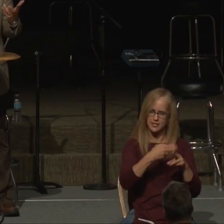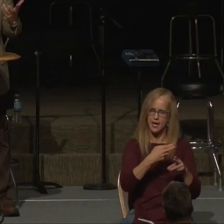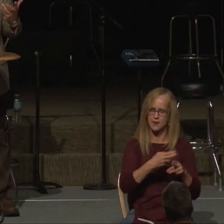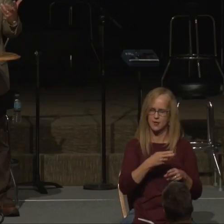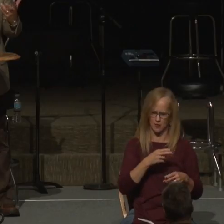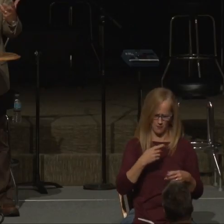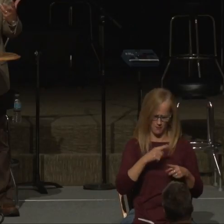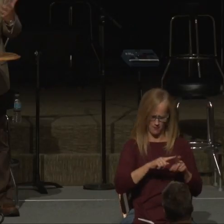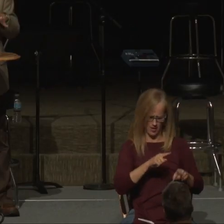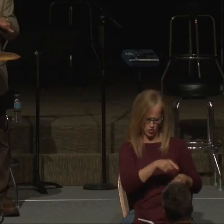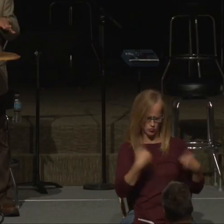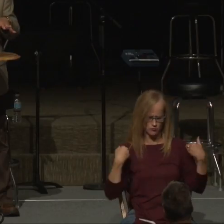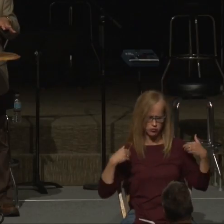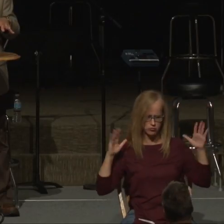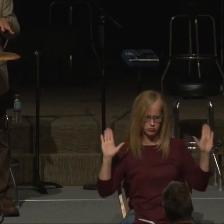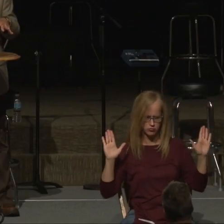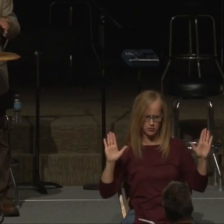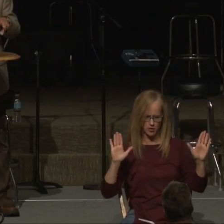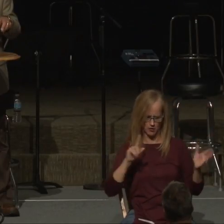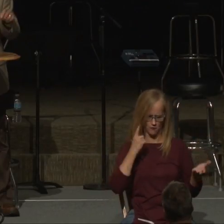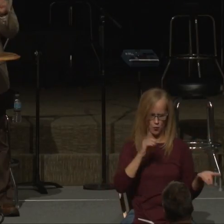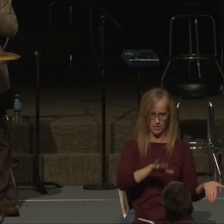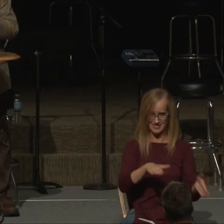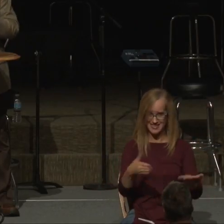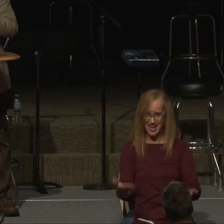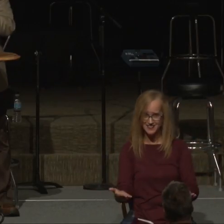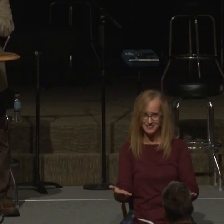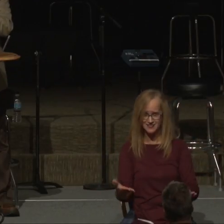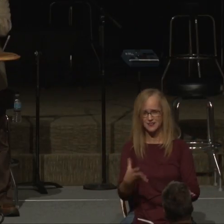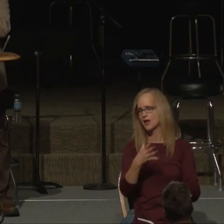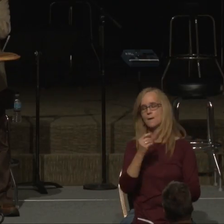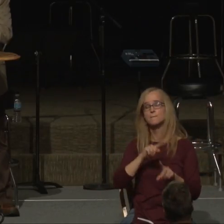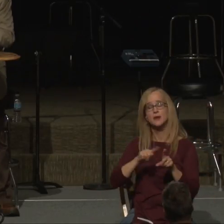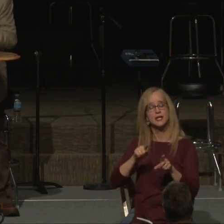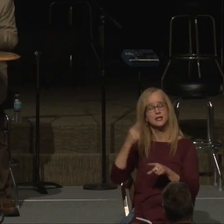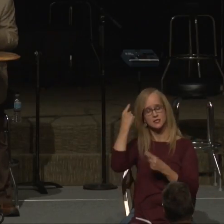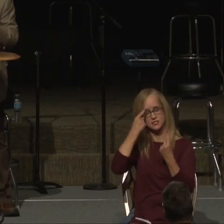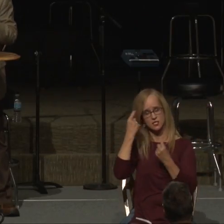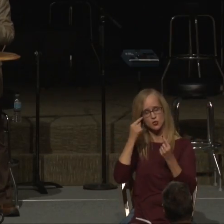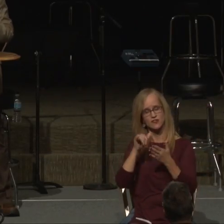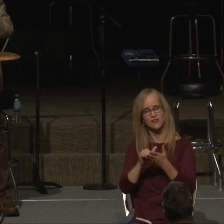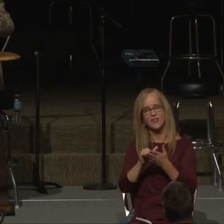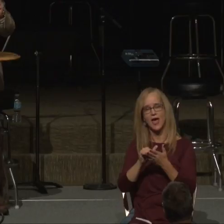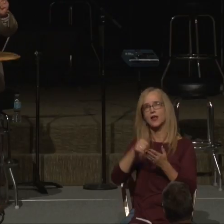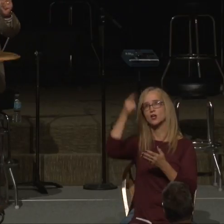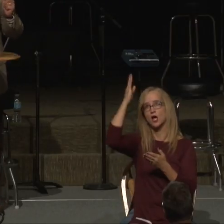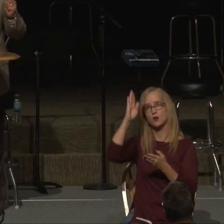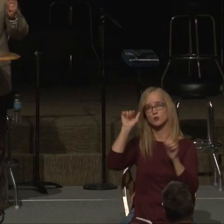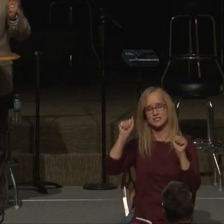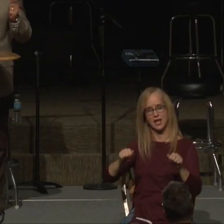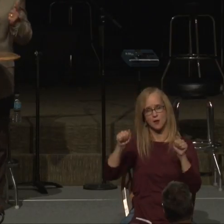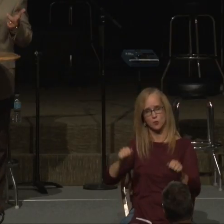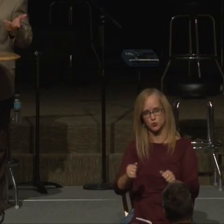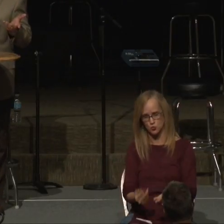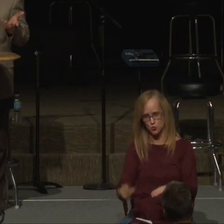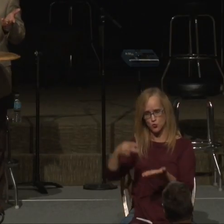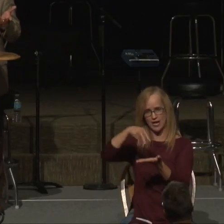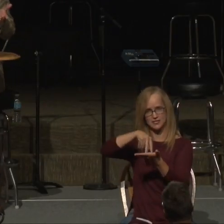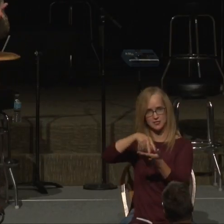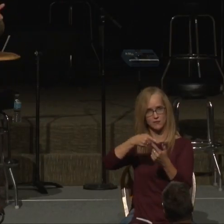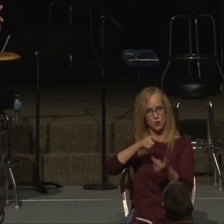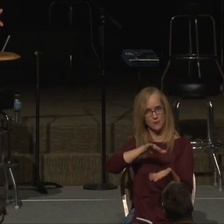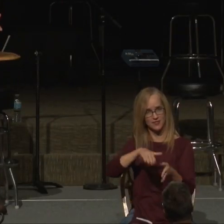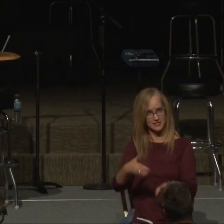dead? Verse 19. But he considered that God was able even to raise him from the dead, from which